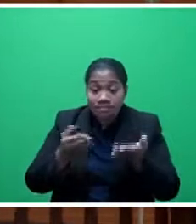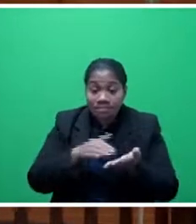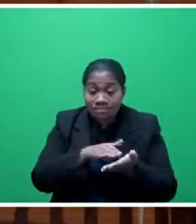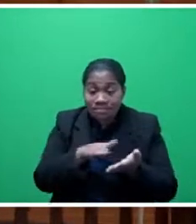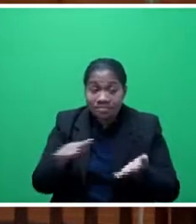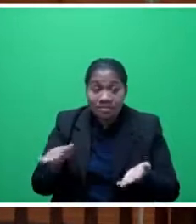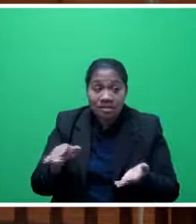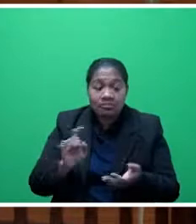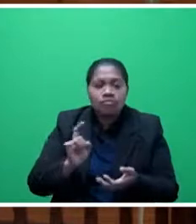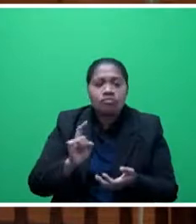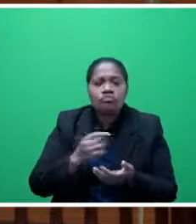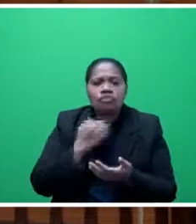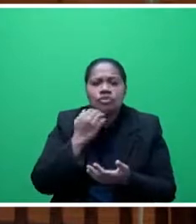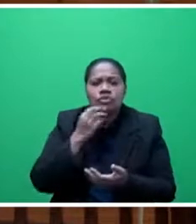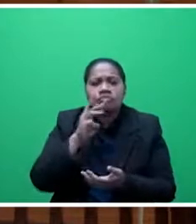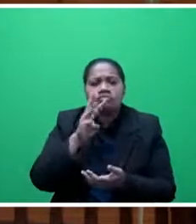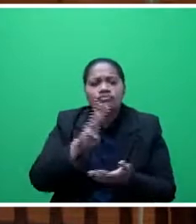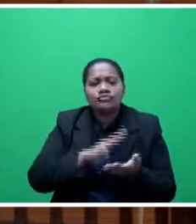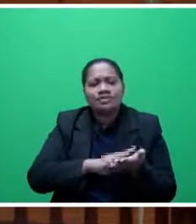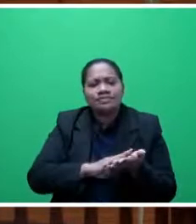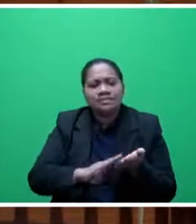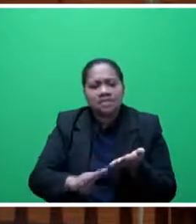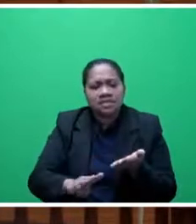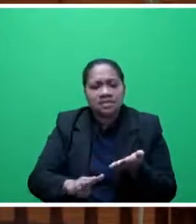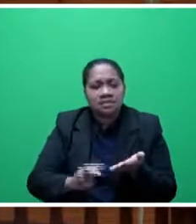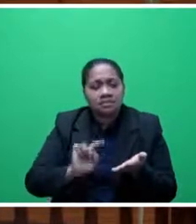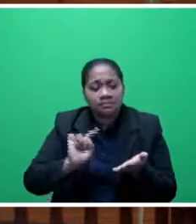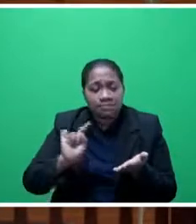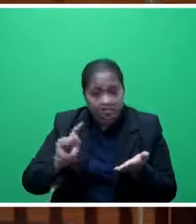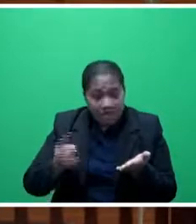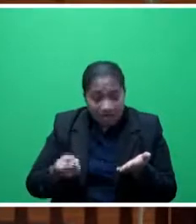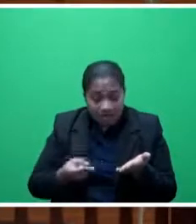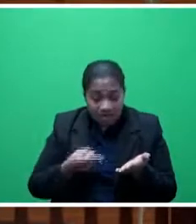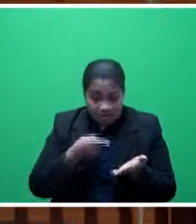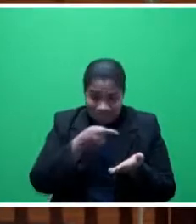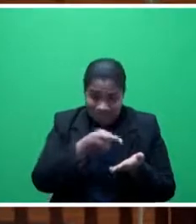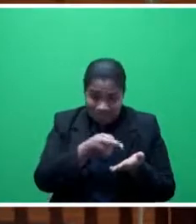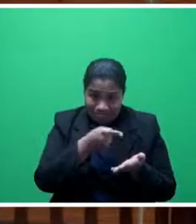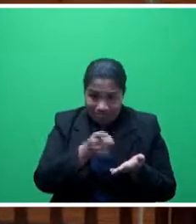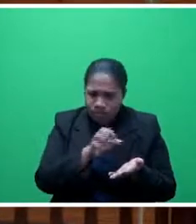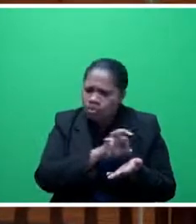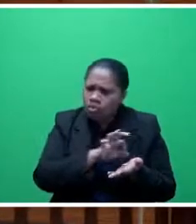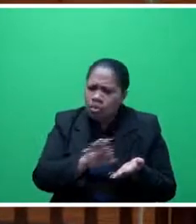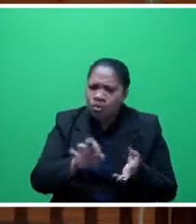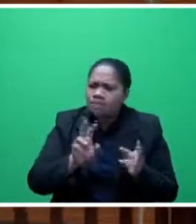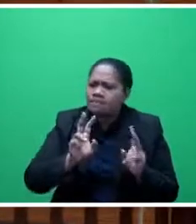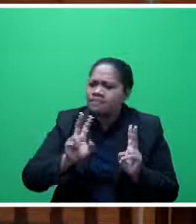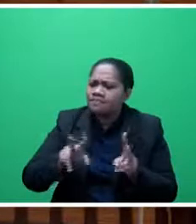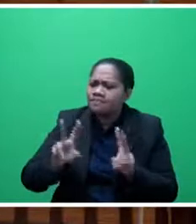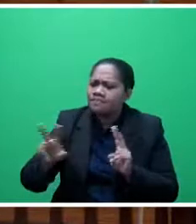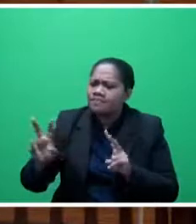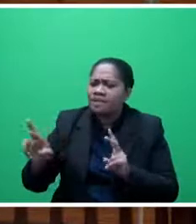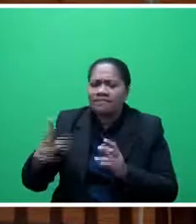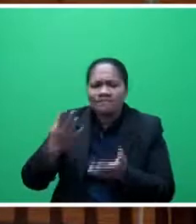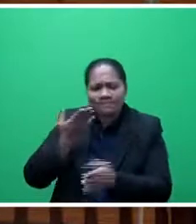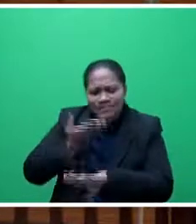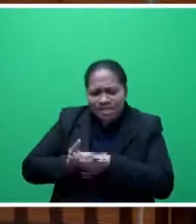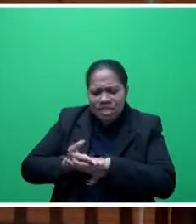was 3 million. But that was not to look for new export